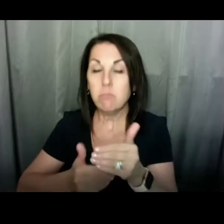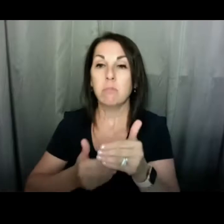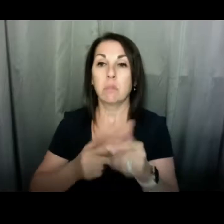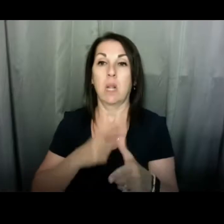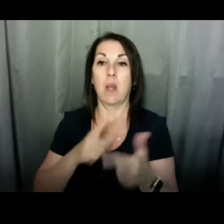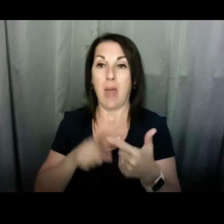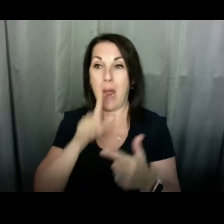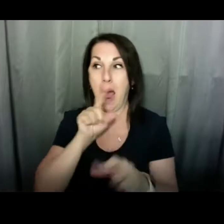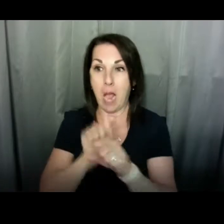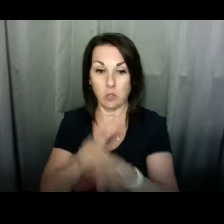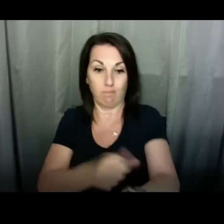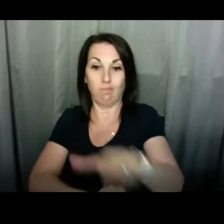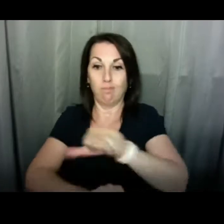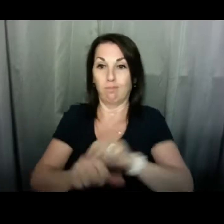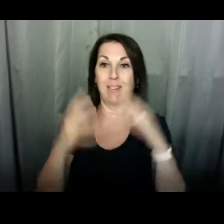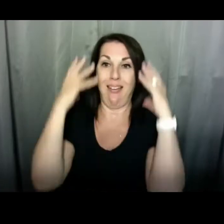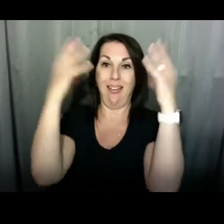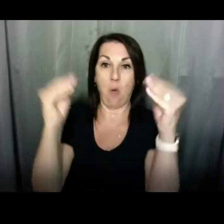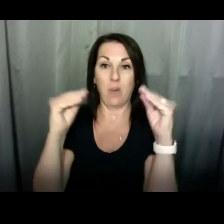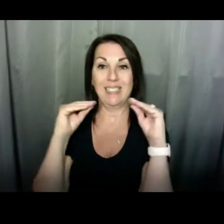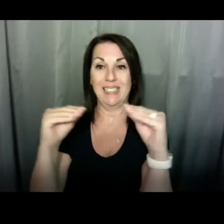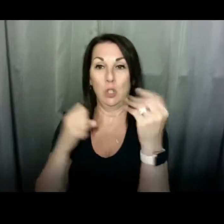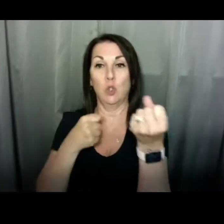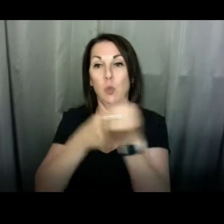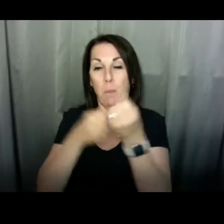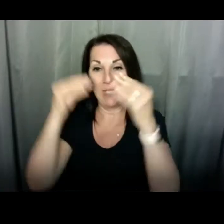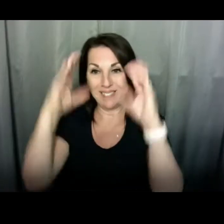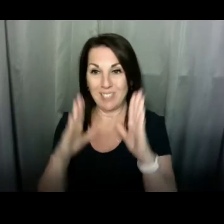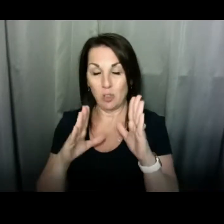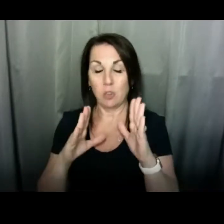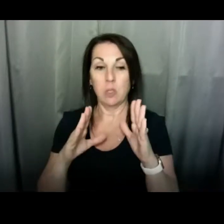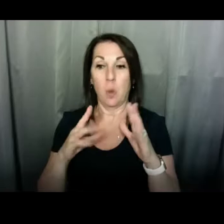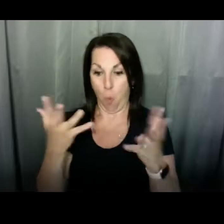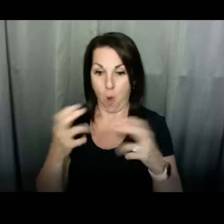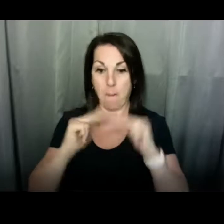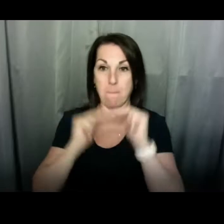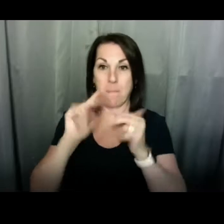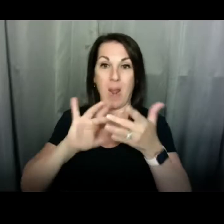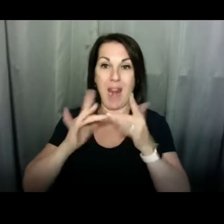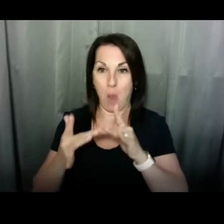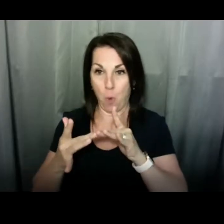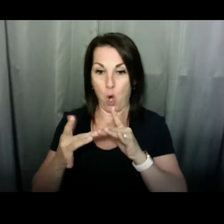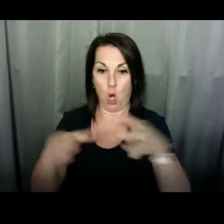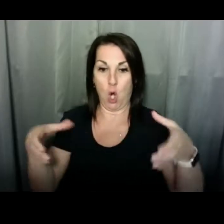actually go out there and teach and support teachers. We want to build a network of teachers and friends